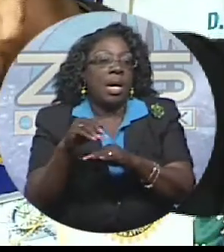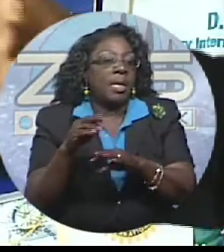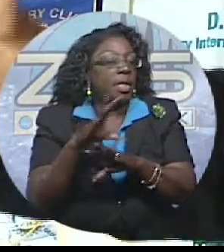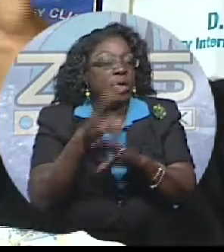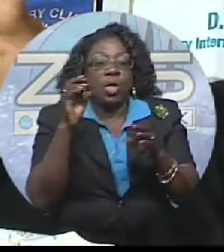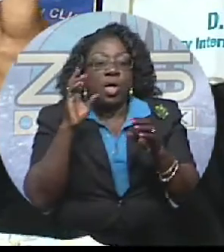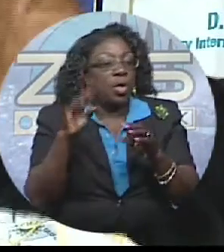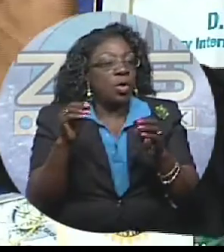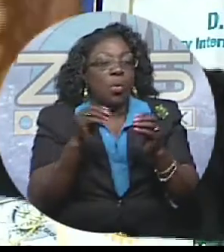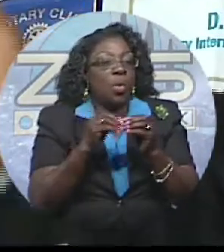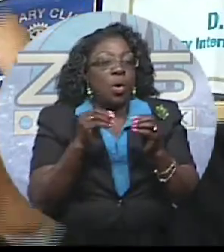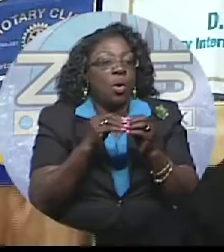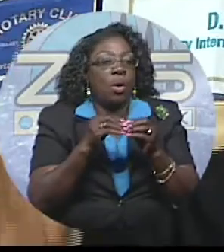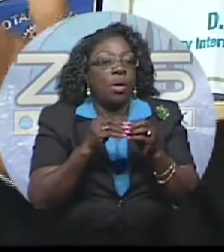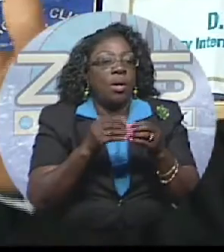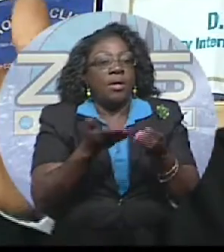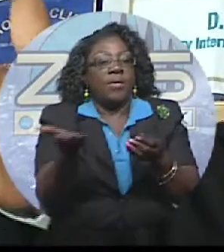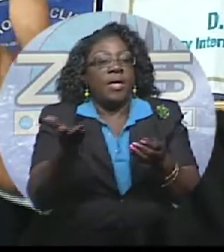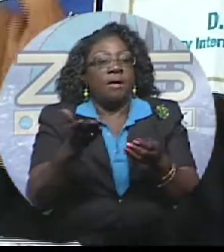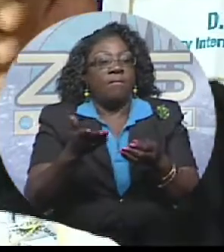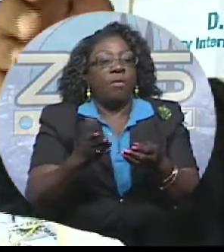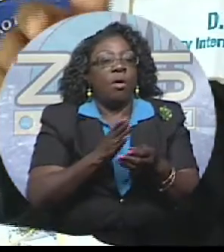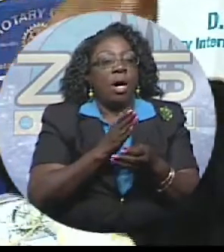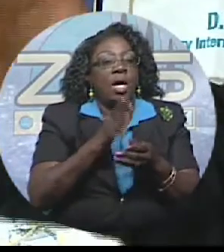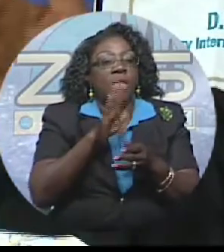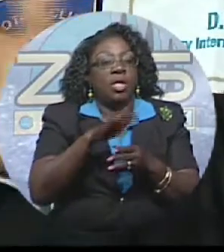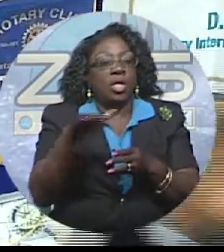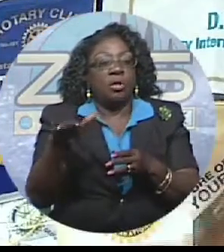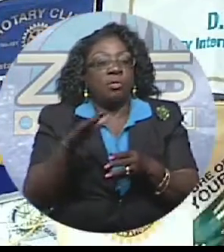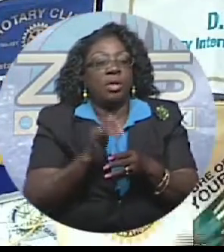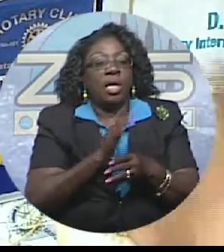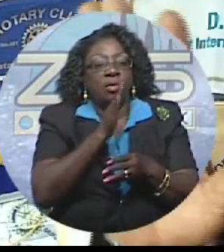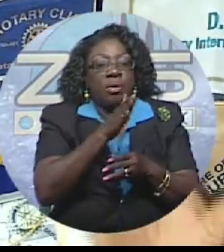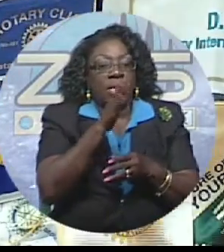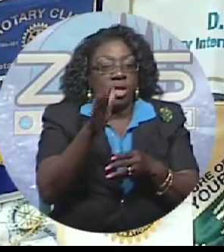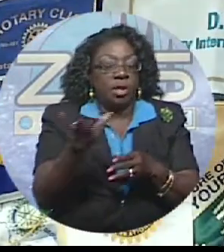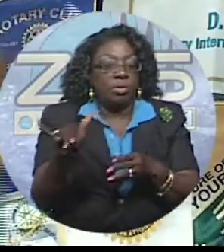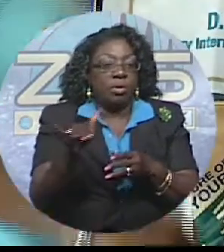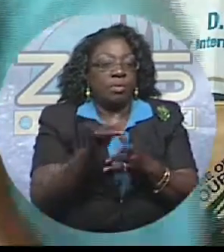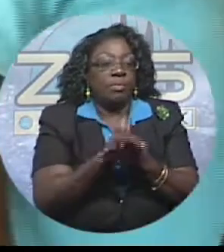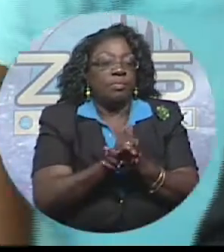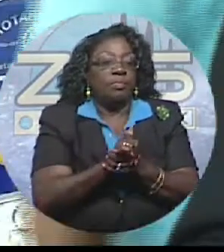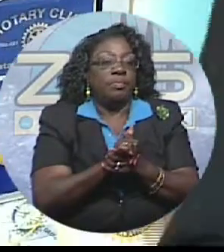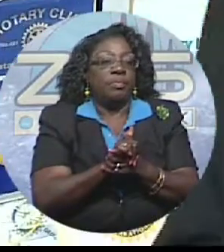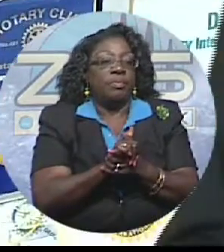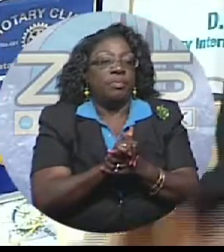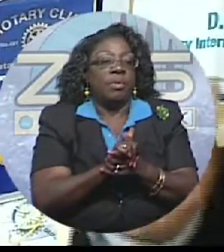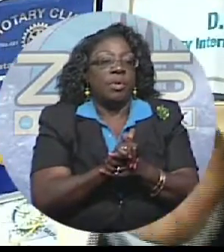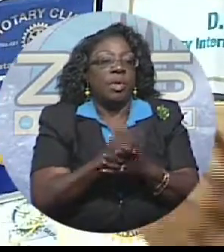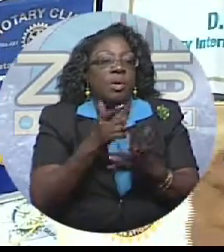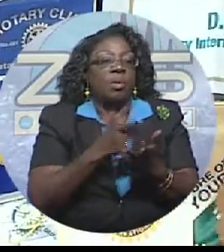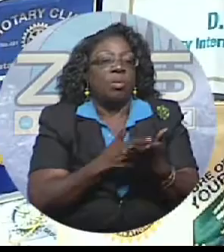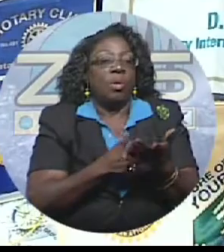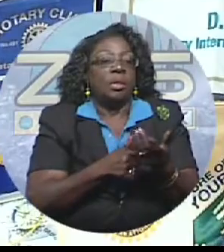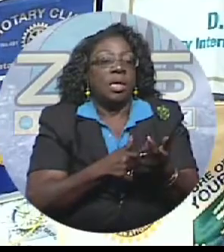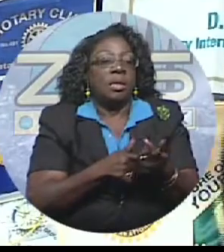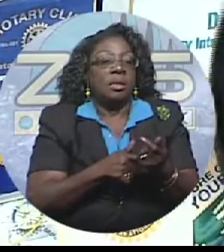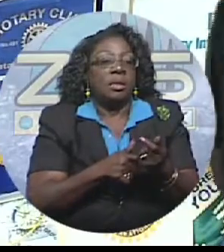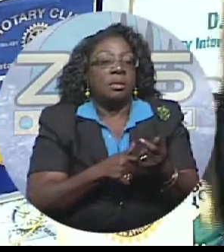of investments being, speculative investments being developing on West Bay Street, and that's fine. That's good for the economy. But what that is doing